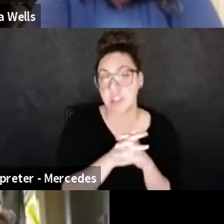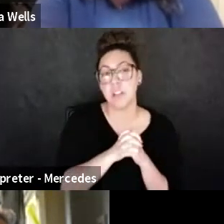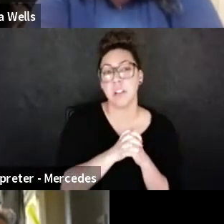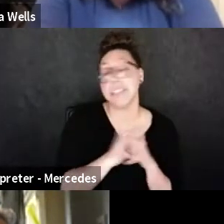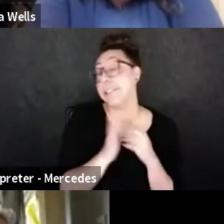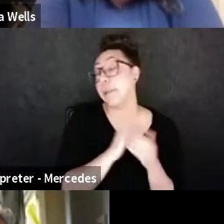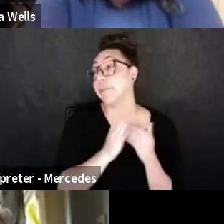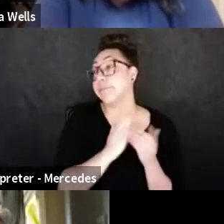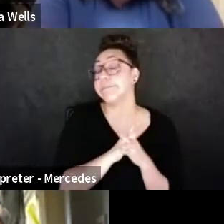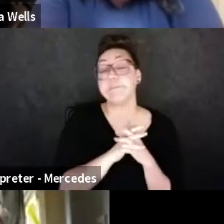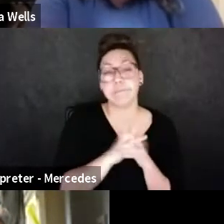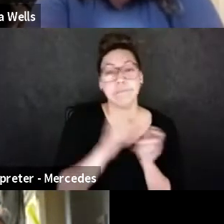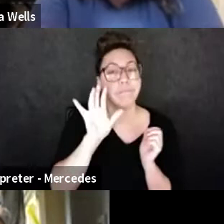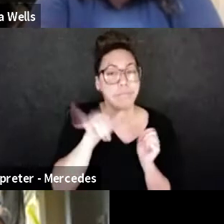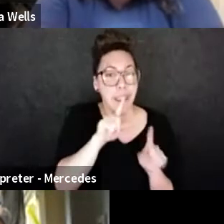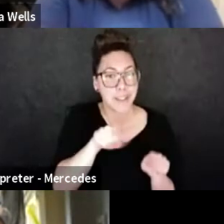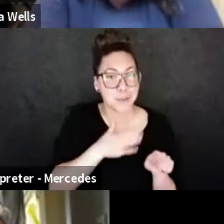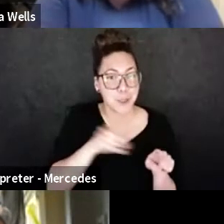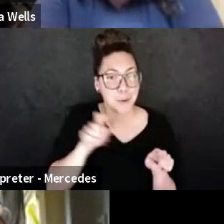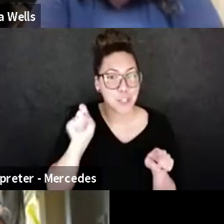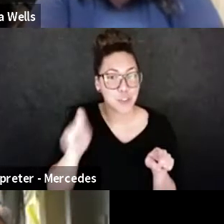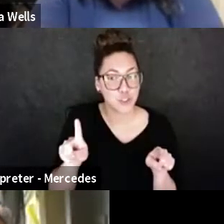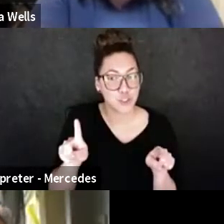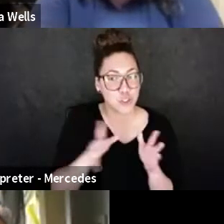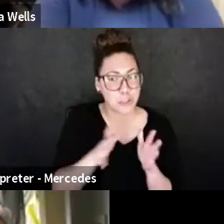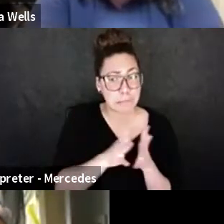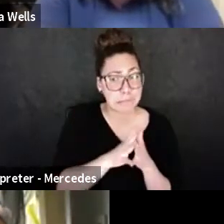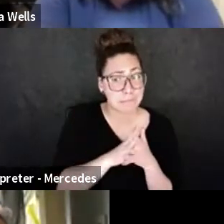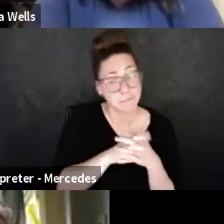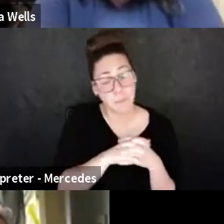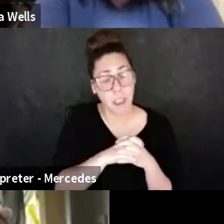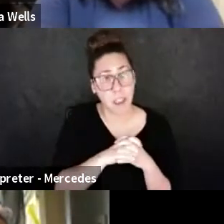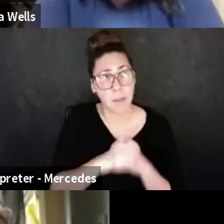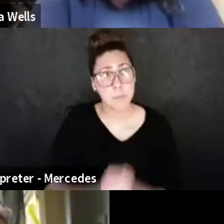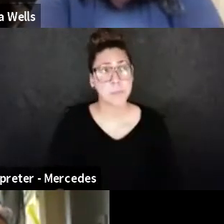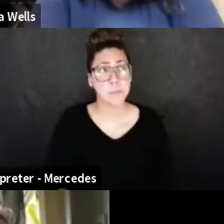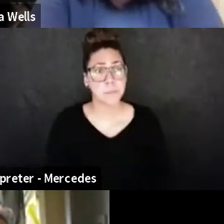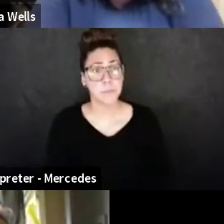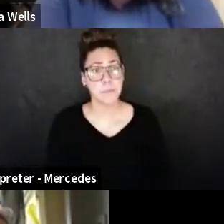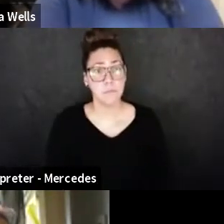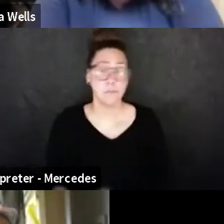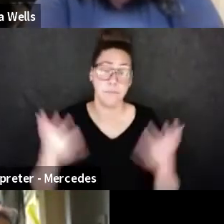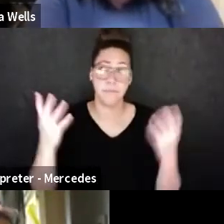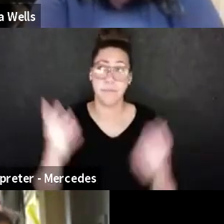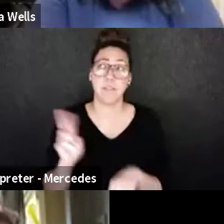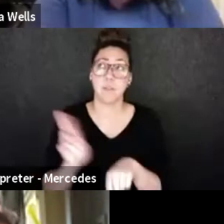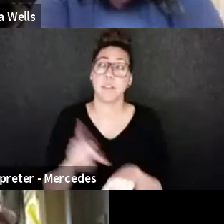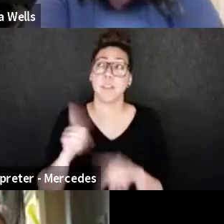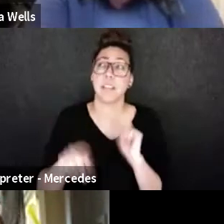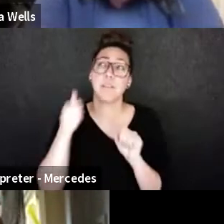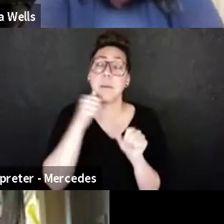Anyway, so that answers that question. And of course, I can't remember what the other one